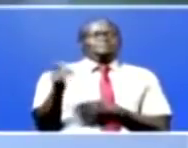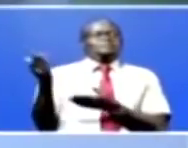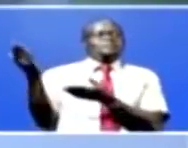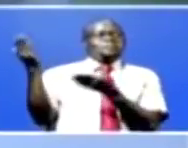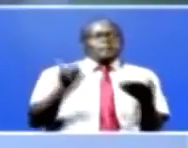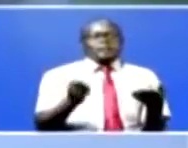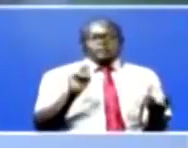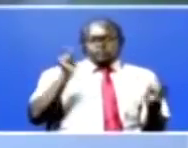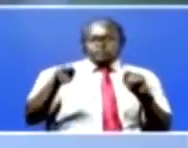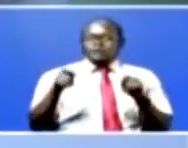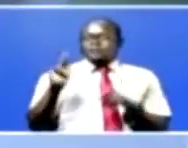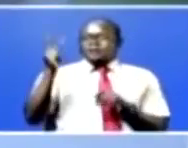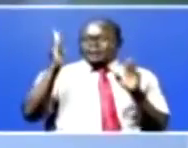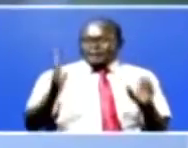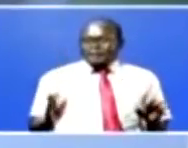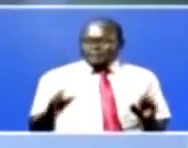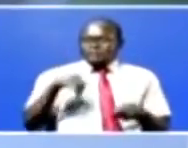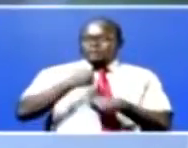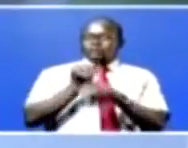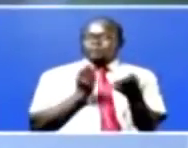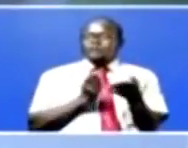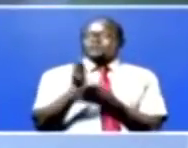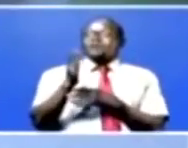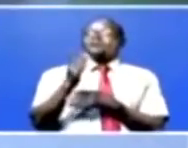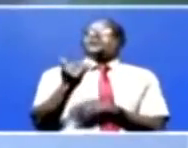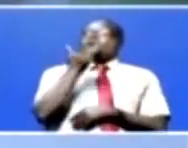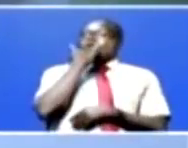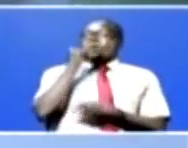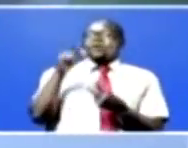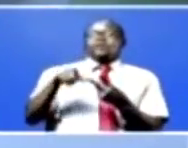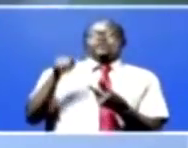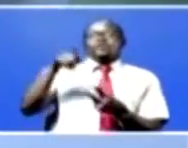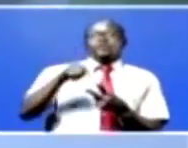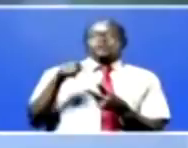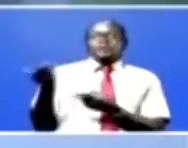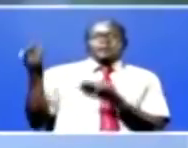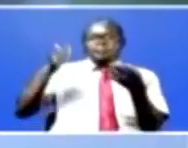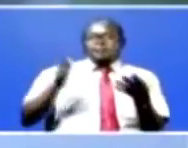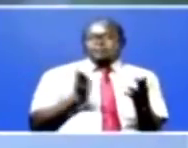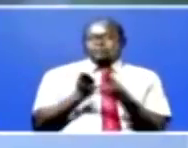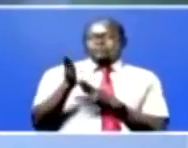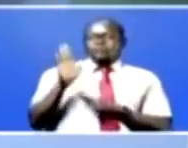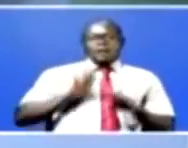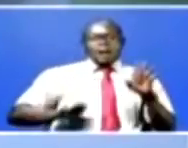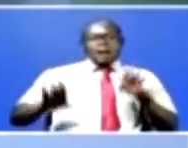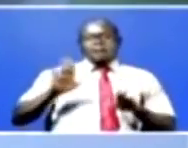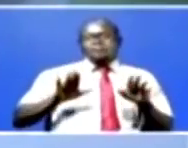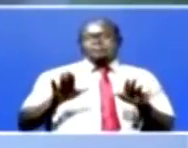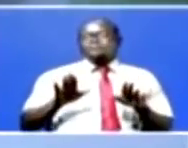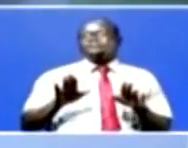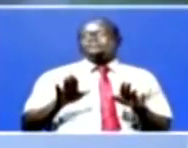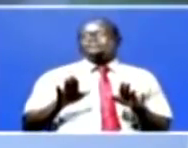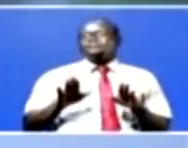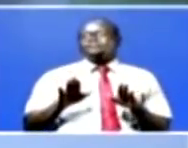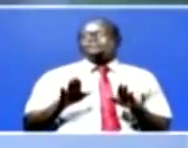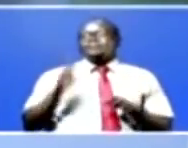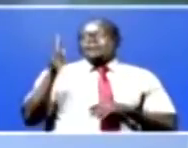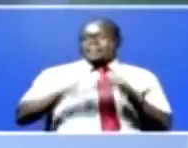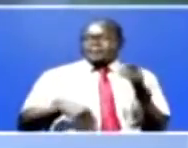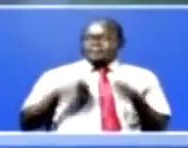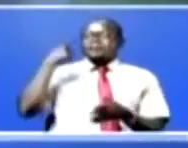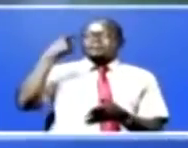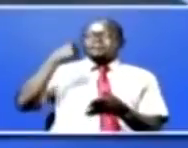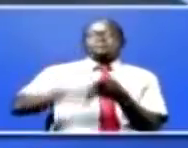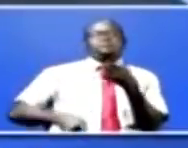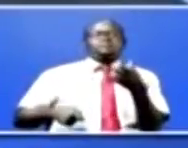to hoodwink Kenyans into making wrong choices inspired by their frustrations brought about by tough economic times.